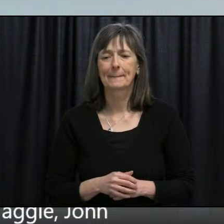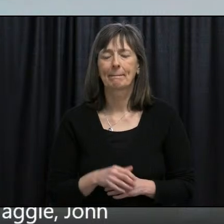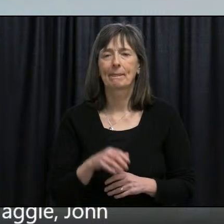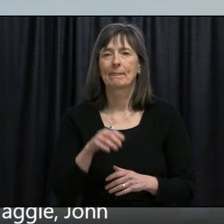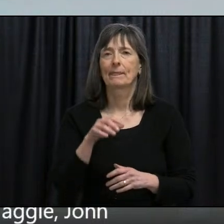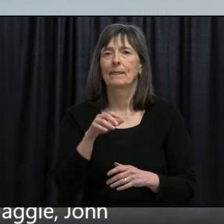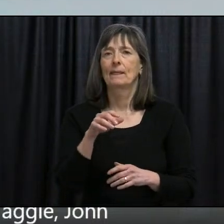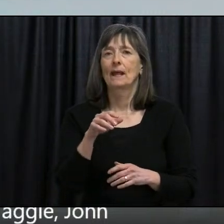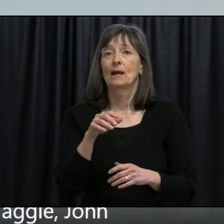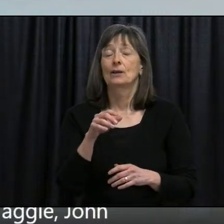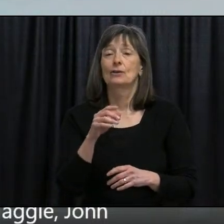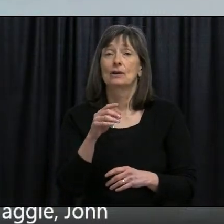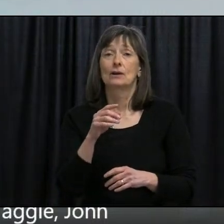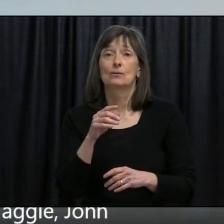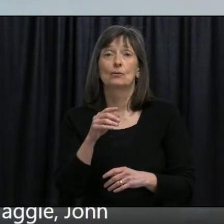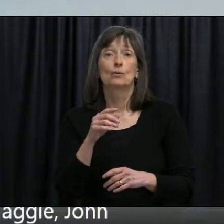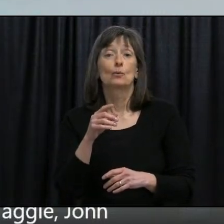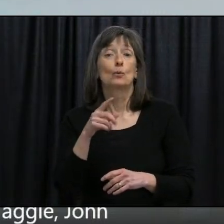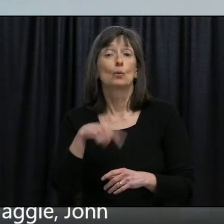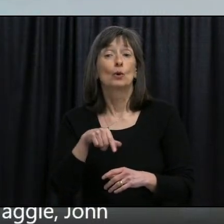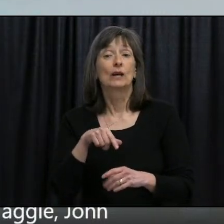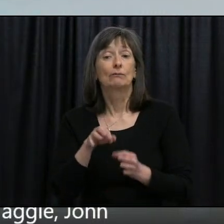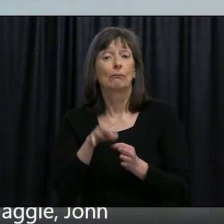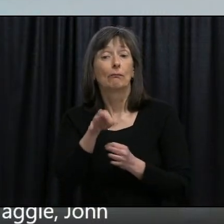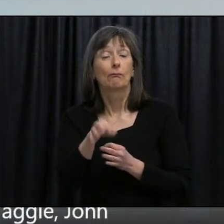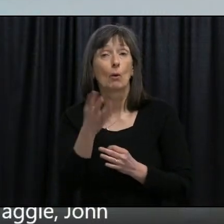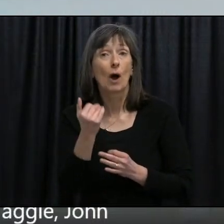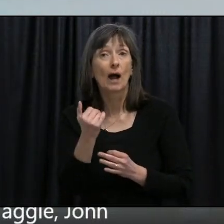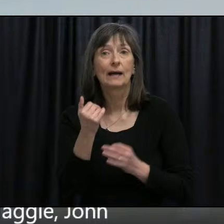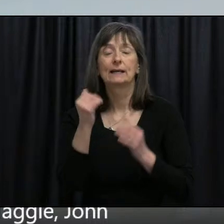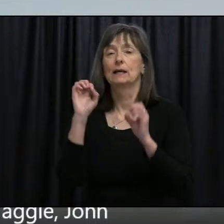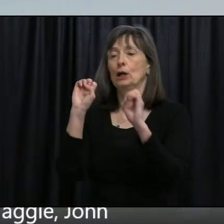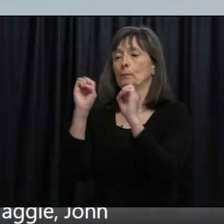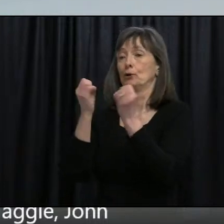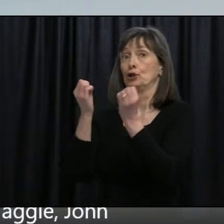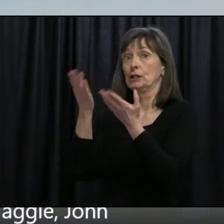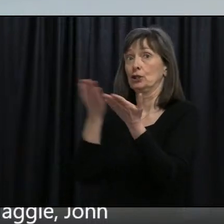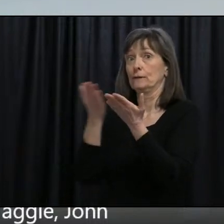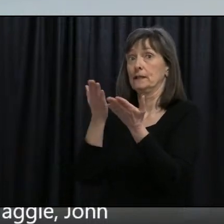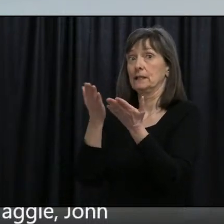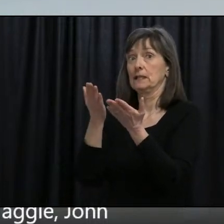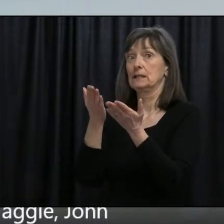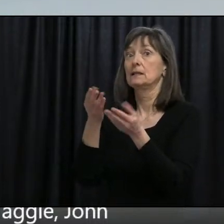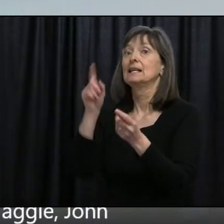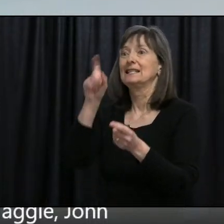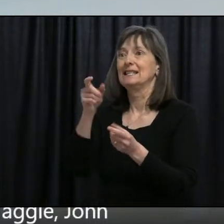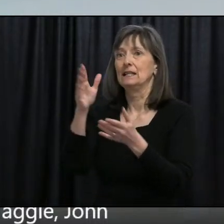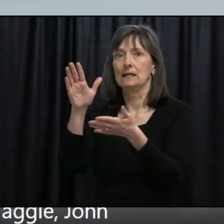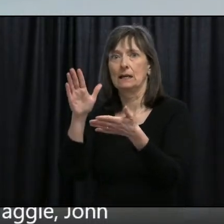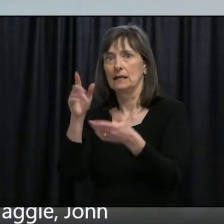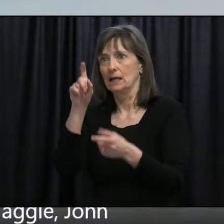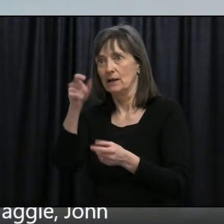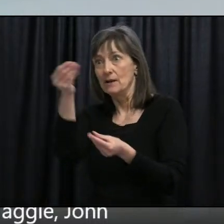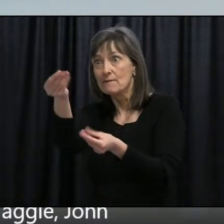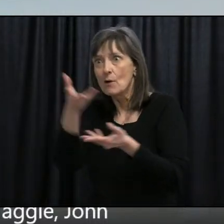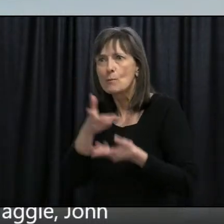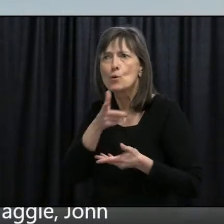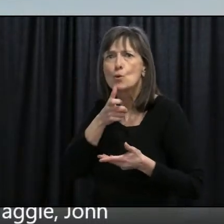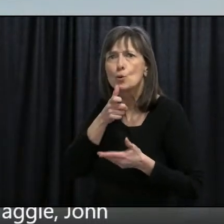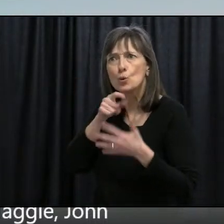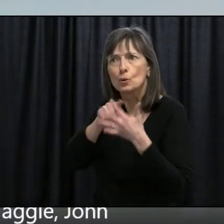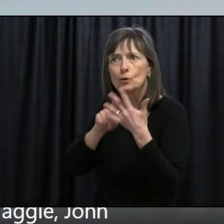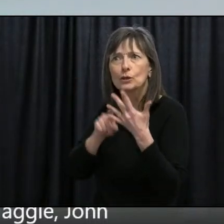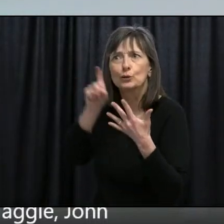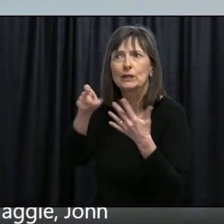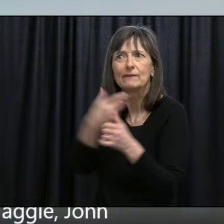needed from the emergency services to enable us to identify who we were going